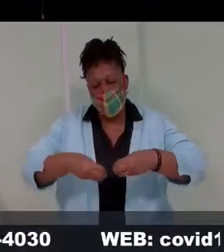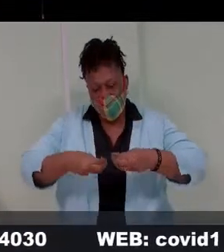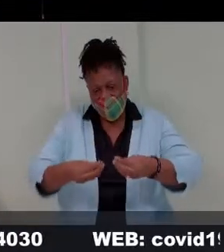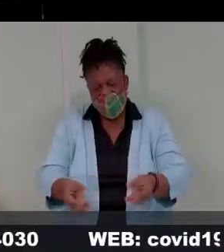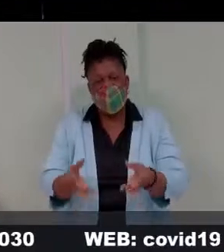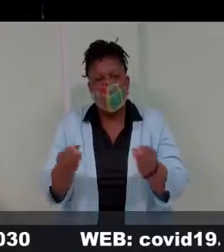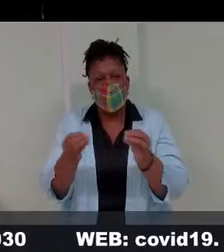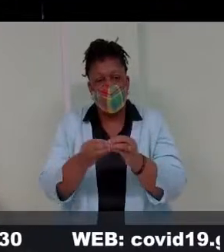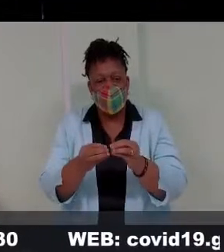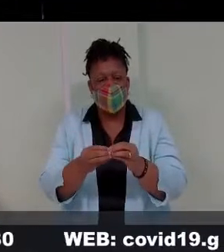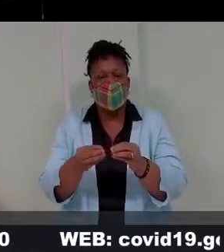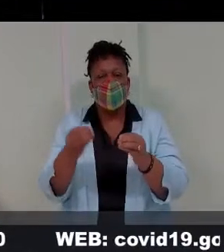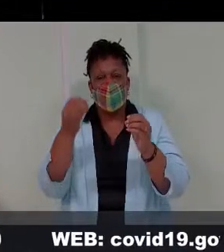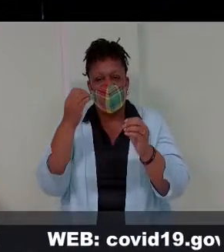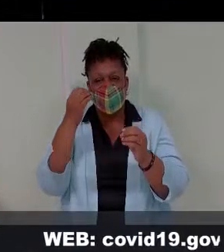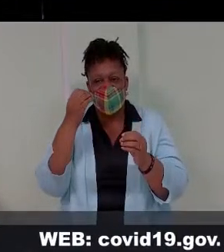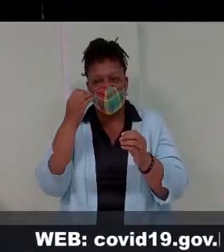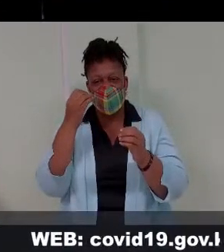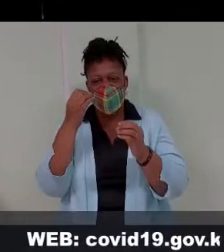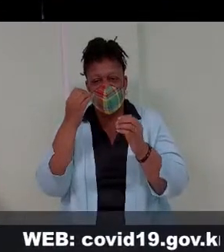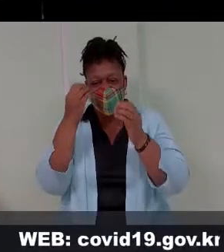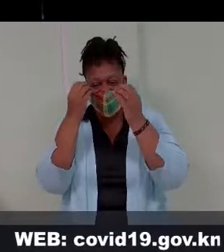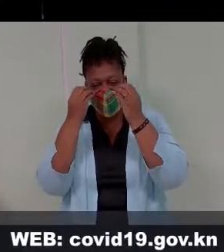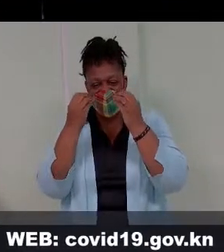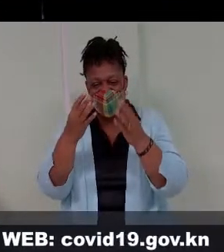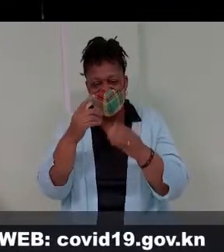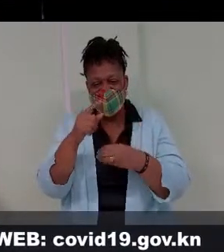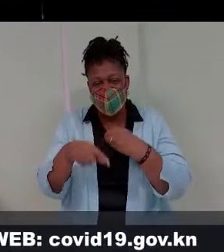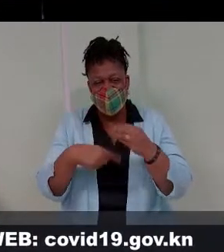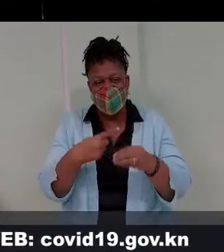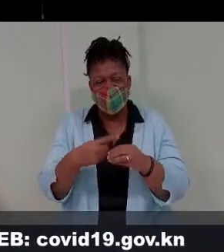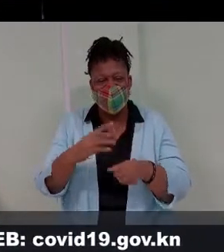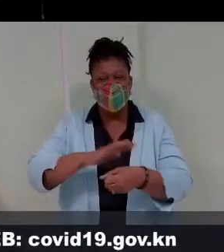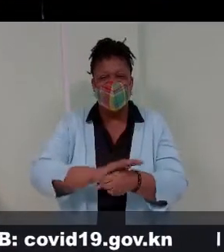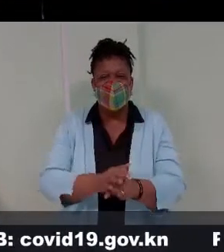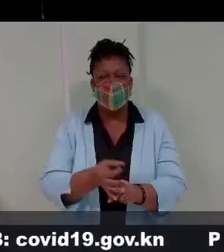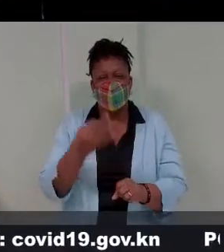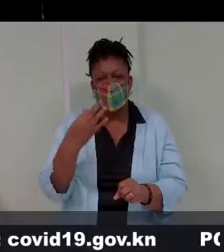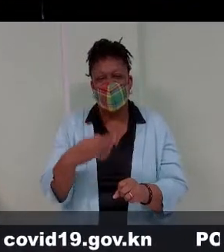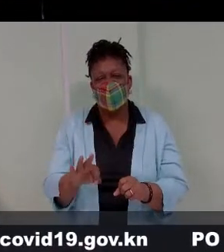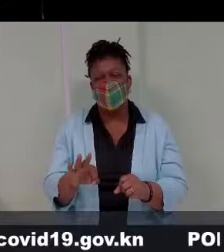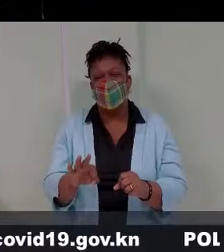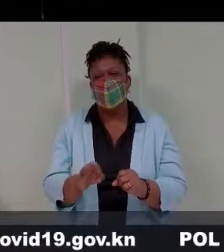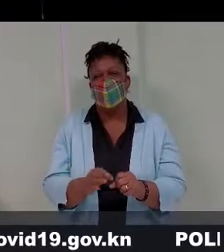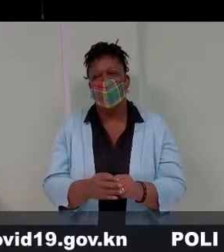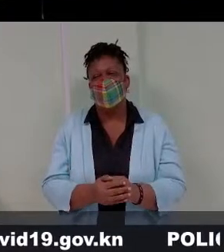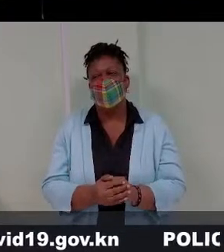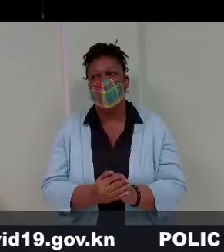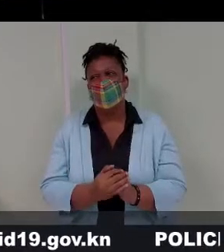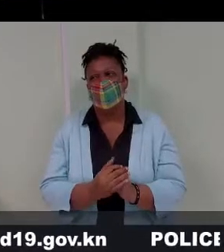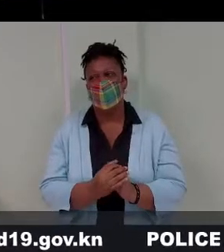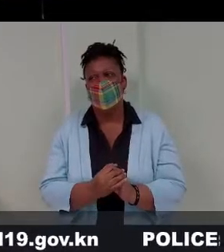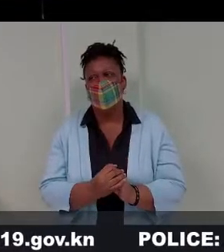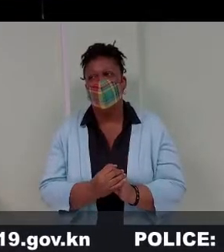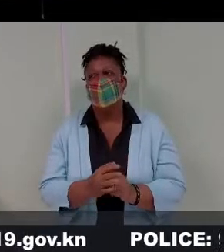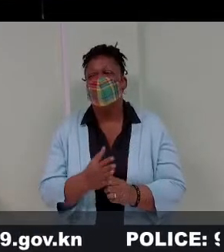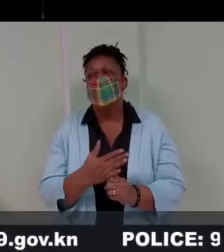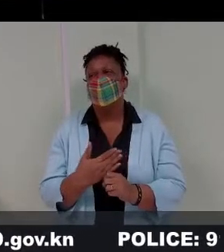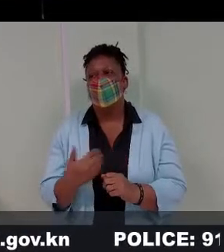happening in St. Kitts and Nevis with respect to the COVID-19 pandemic and